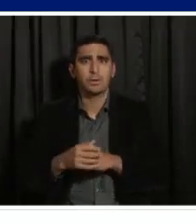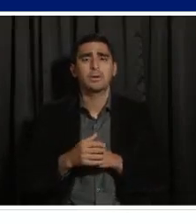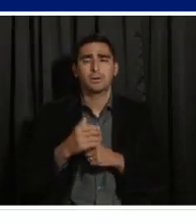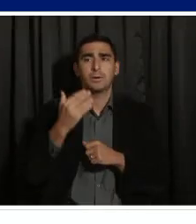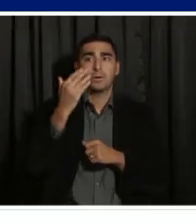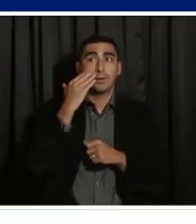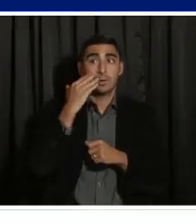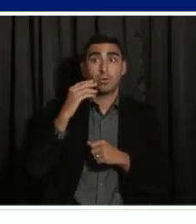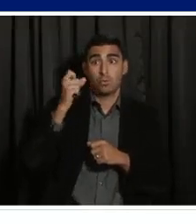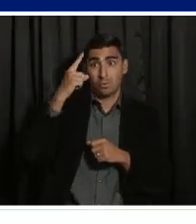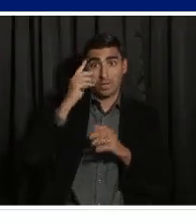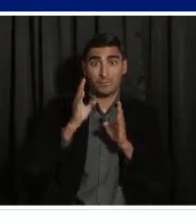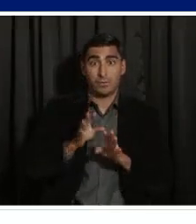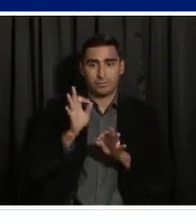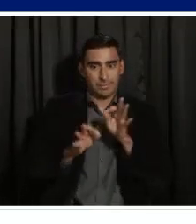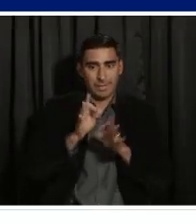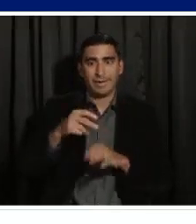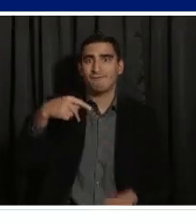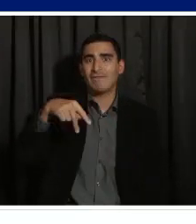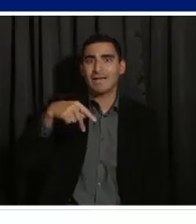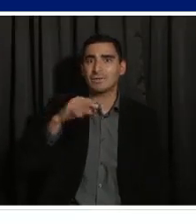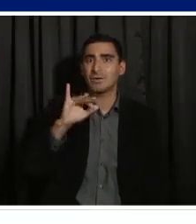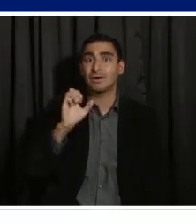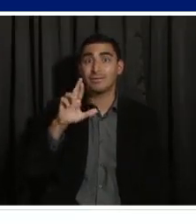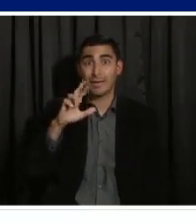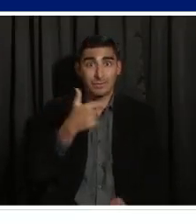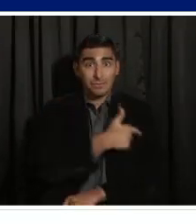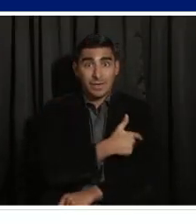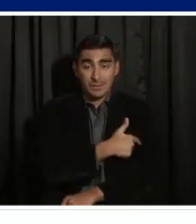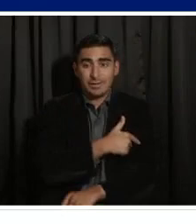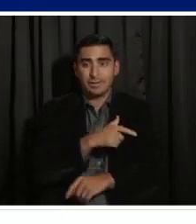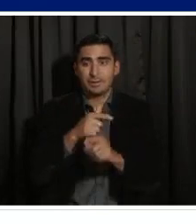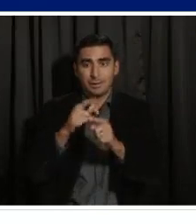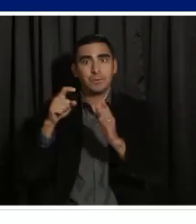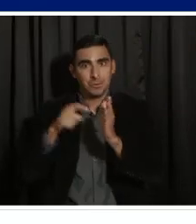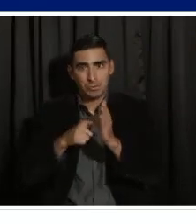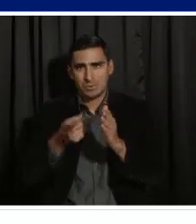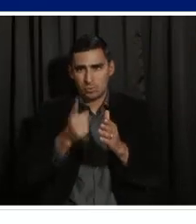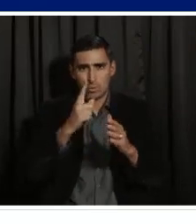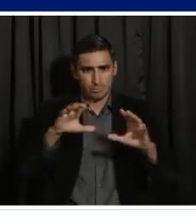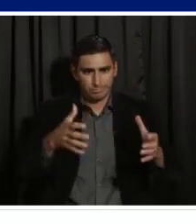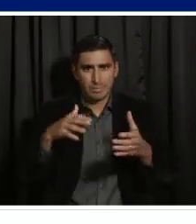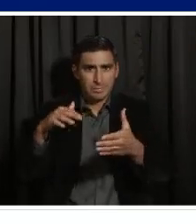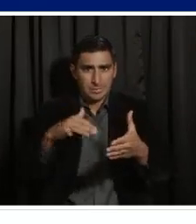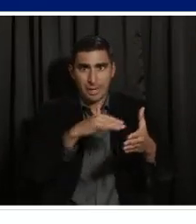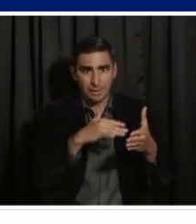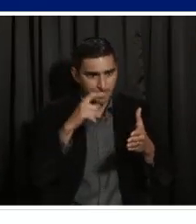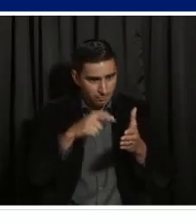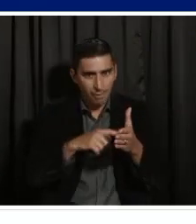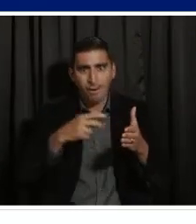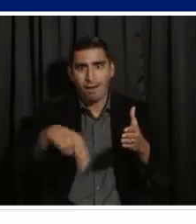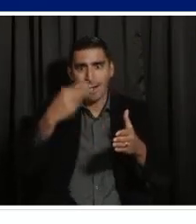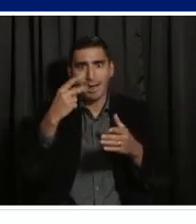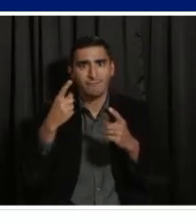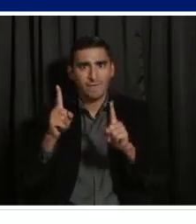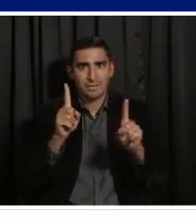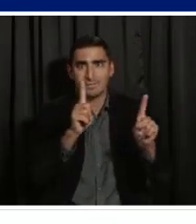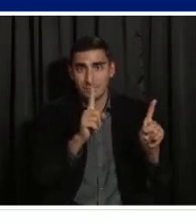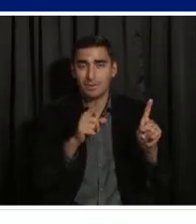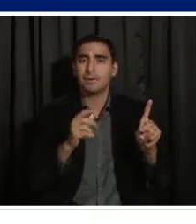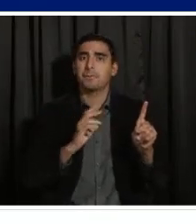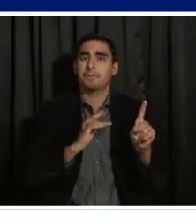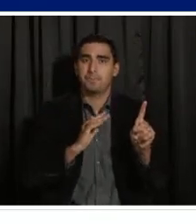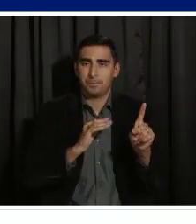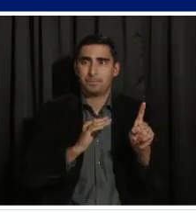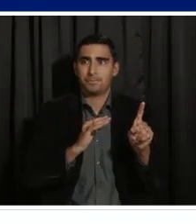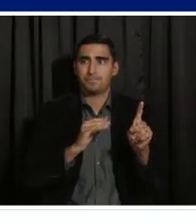discussed from Pfizer is very promising, showing the really high levels of effectiveness associated with these booster doses, and that follows other really important